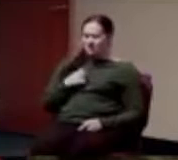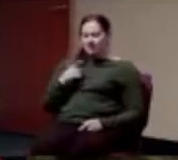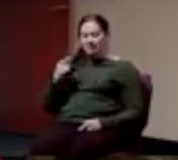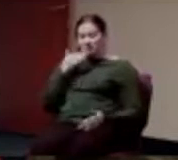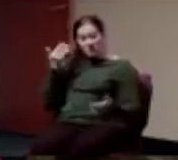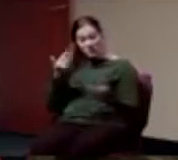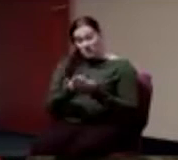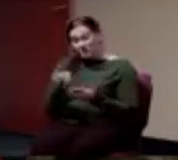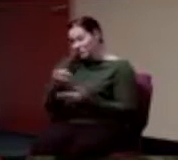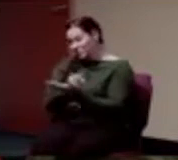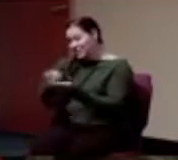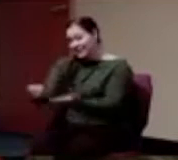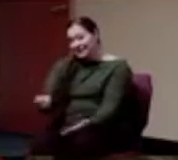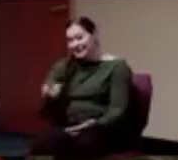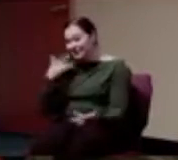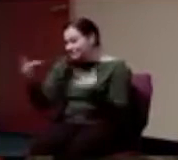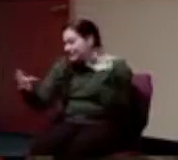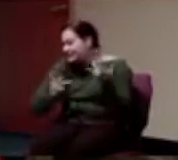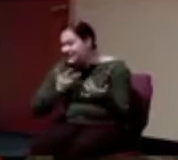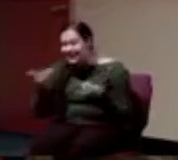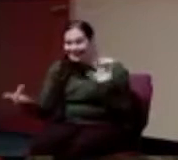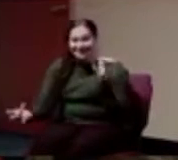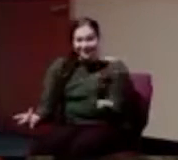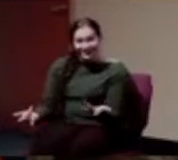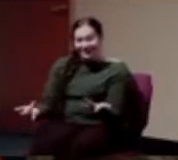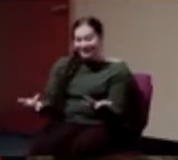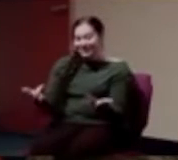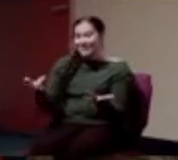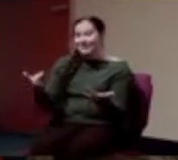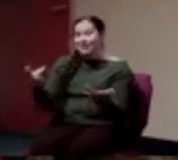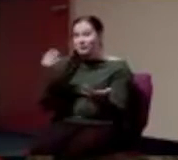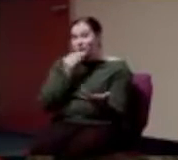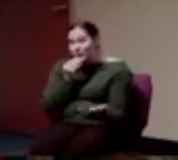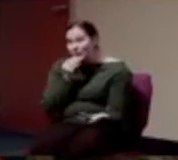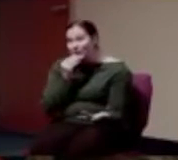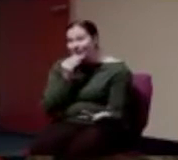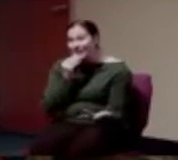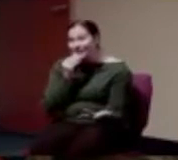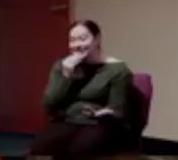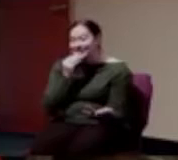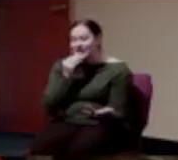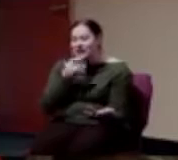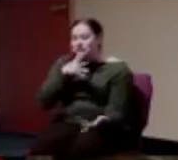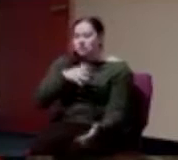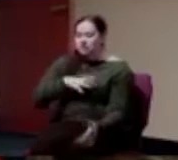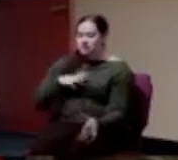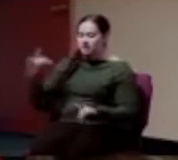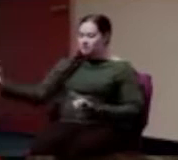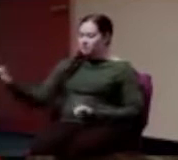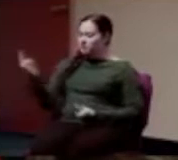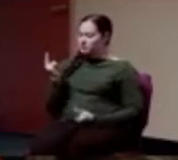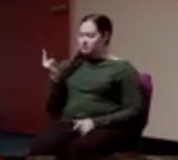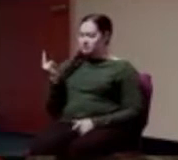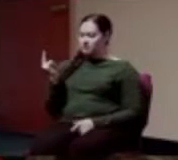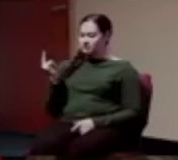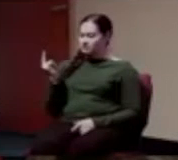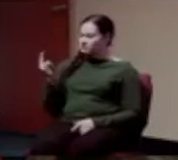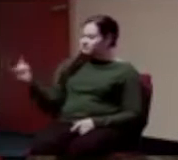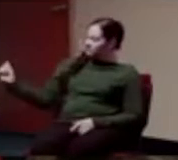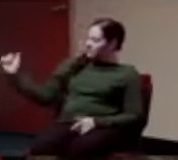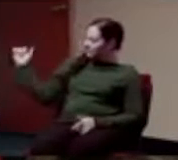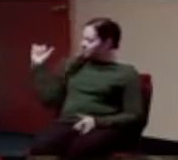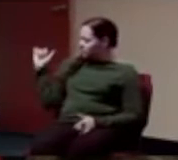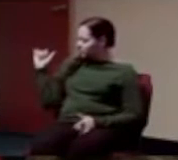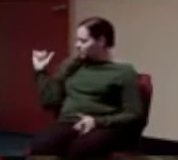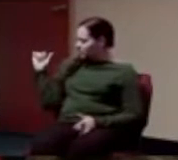good week. I'm excited to get food. And then there's this lady who comes in at the very back.